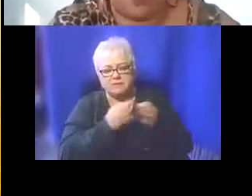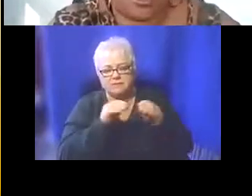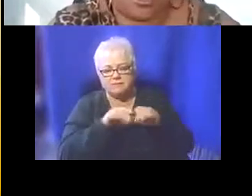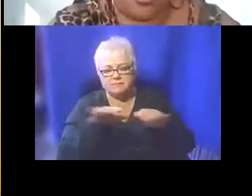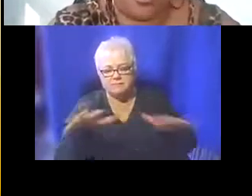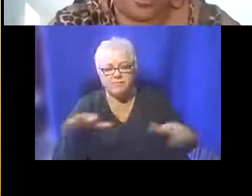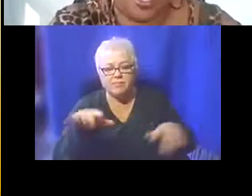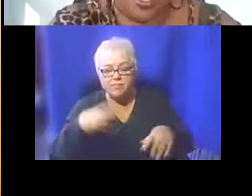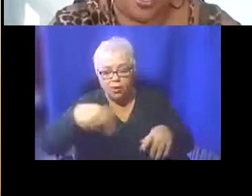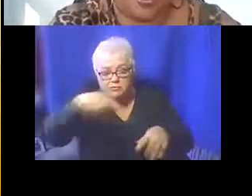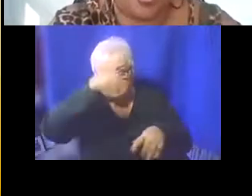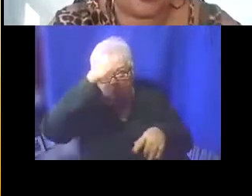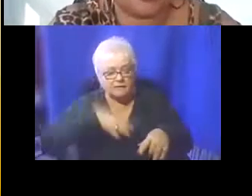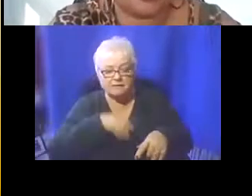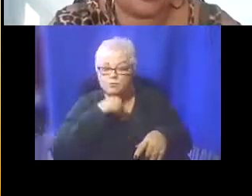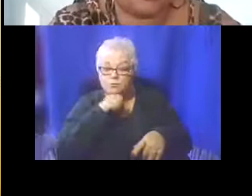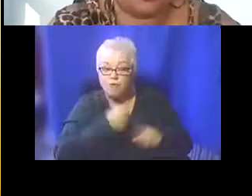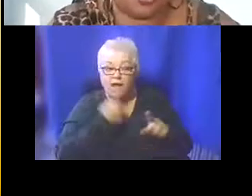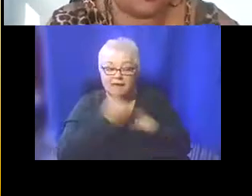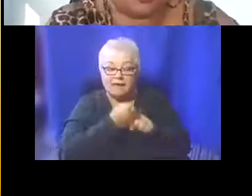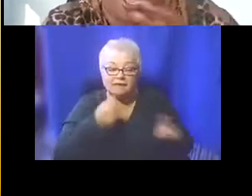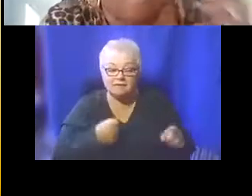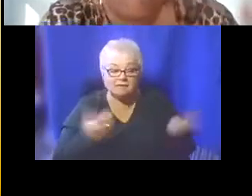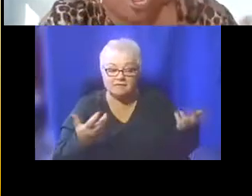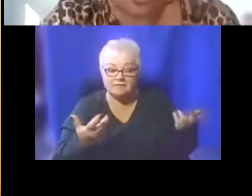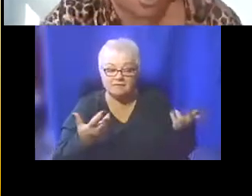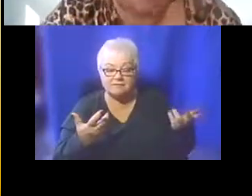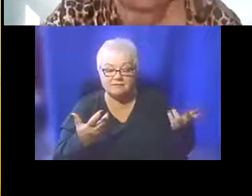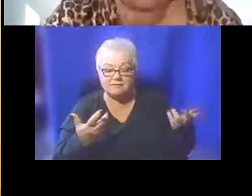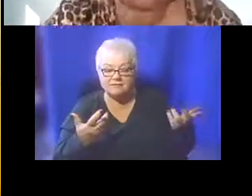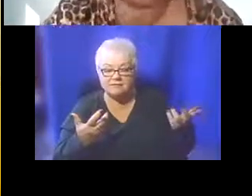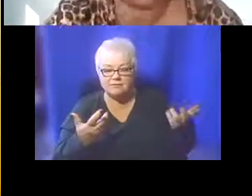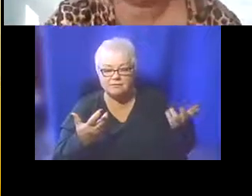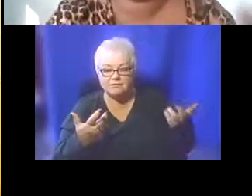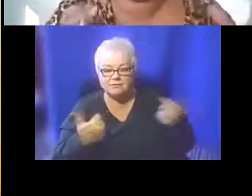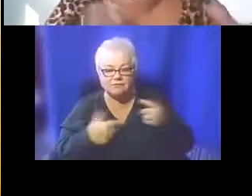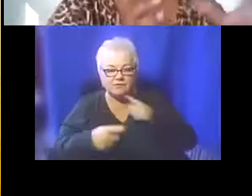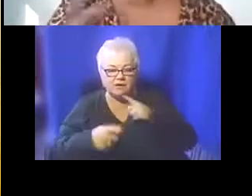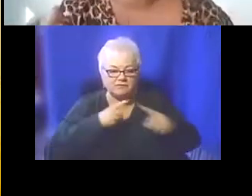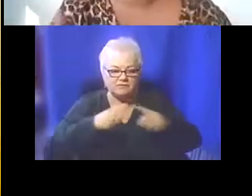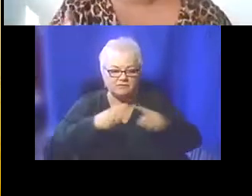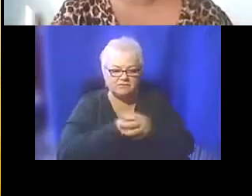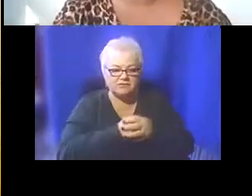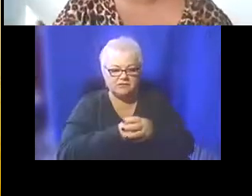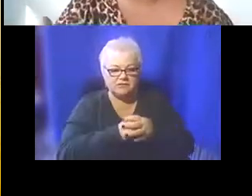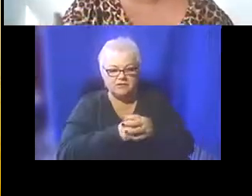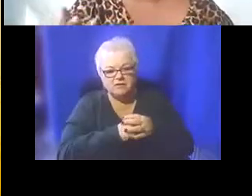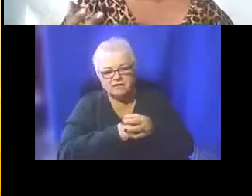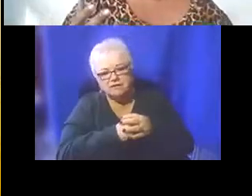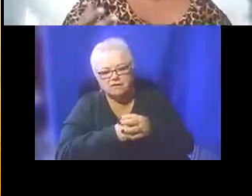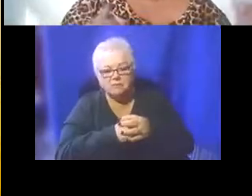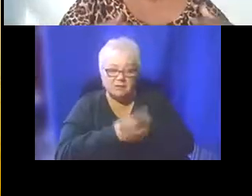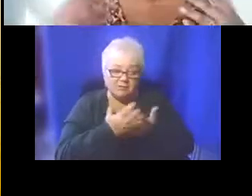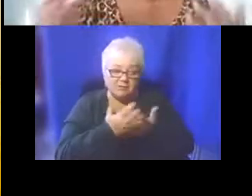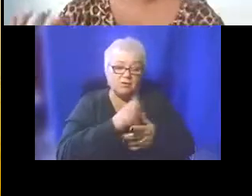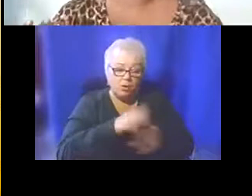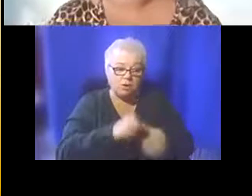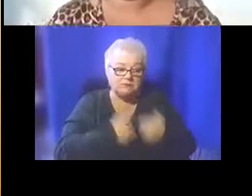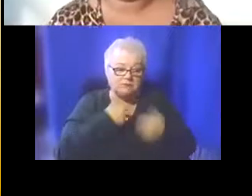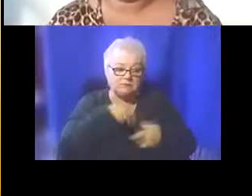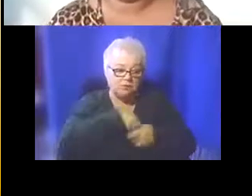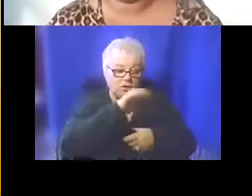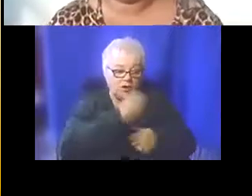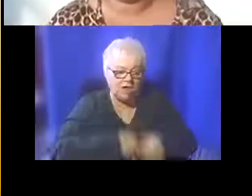men don't hit. And to have larger conversations of, this might be your lived experience, but it